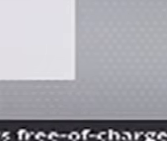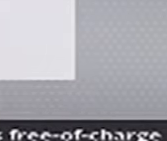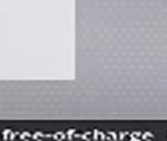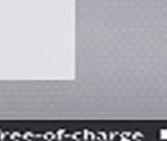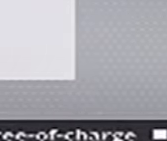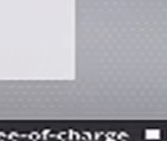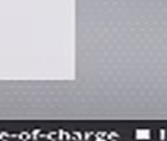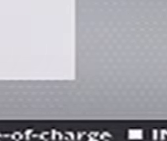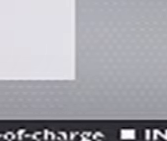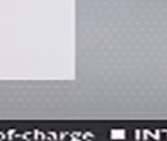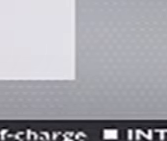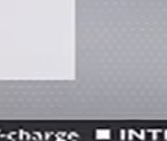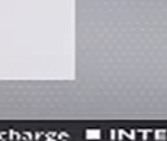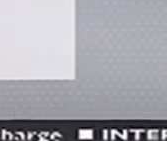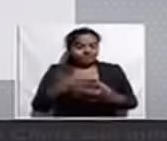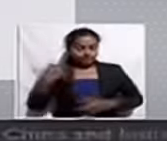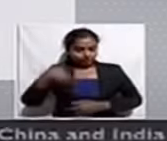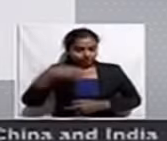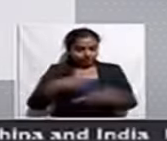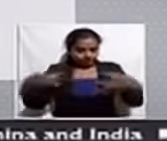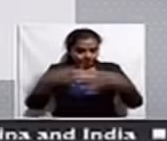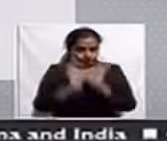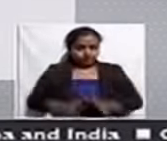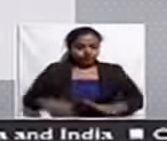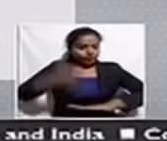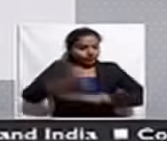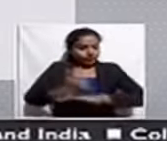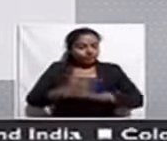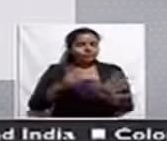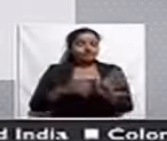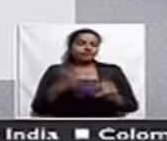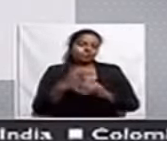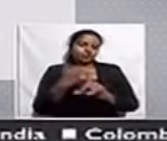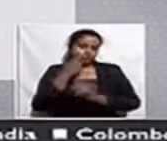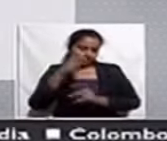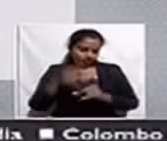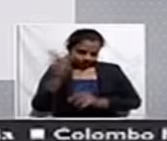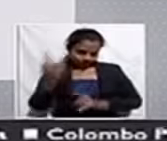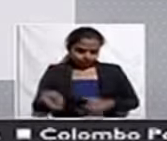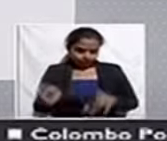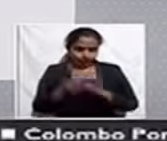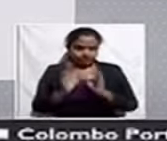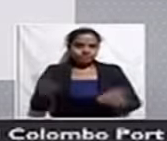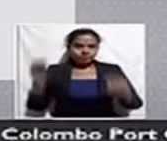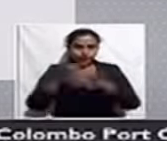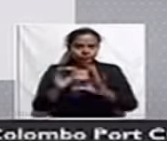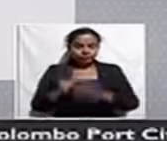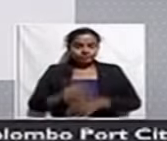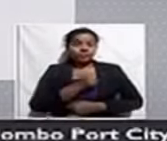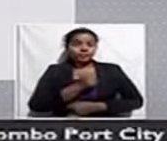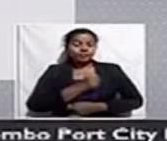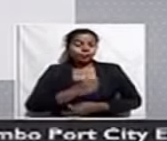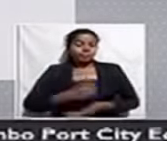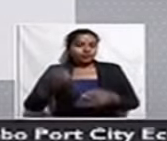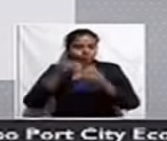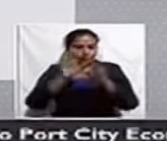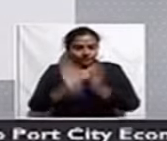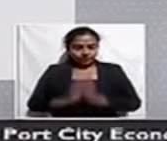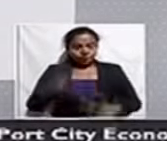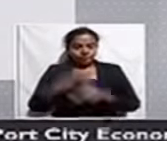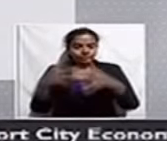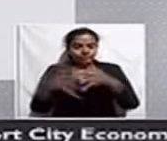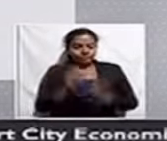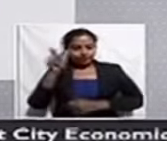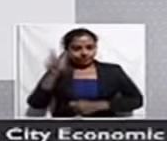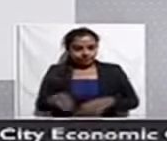leader Anurukumara Desanayaka. MPs who abstained from voting are Dr. Vijayadasa Rajapaksa and Mujibur Rahman.